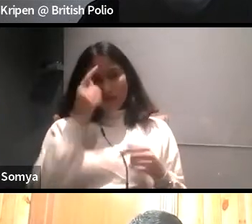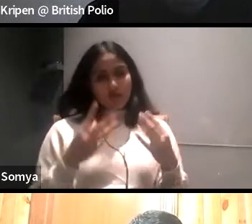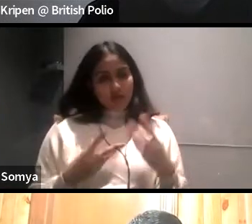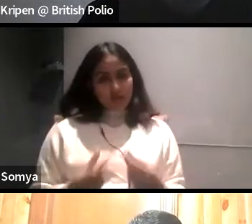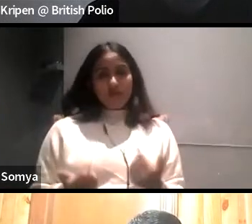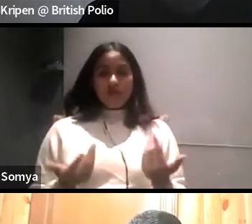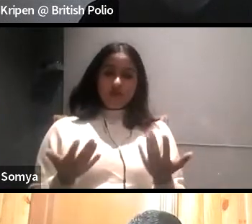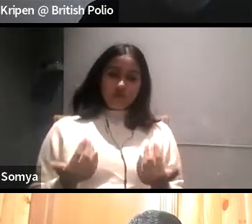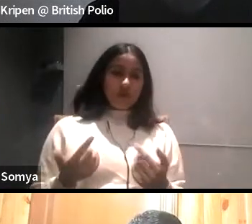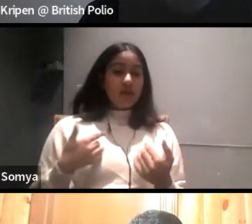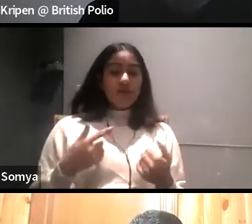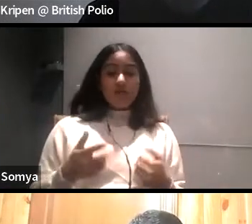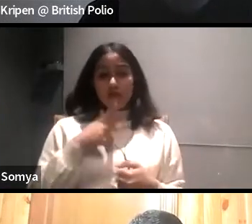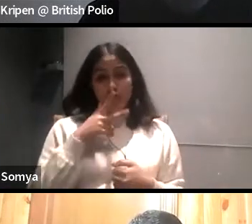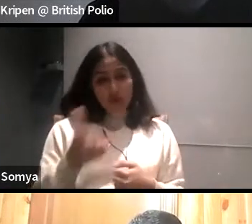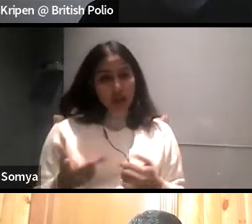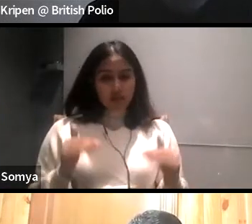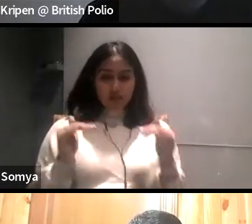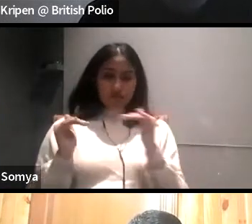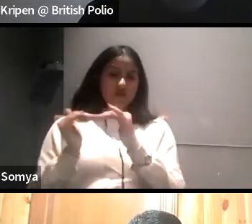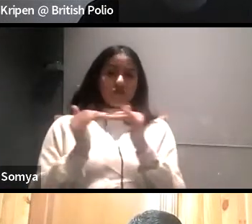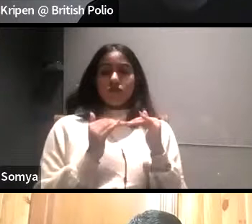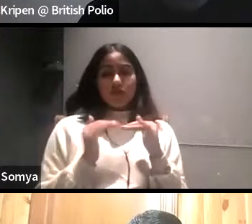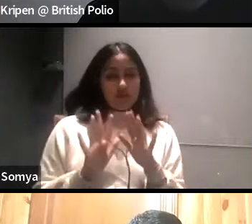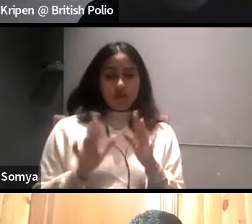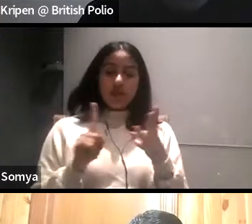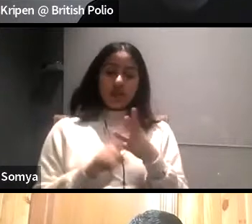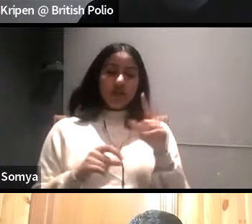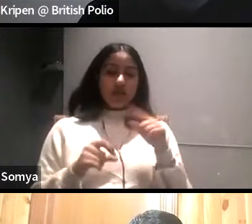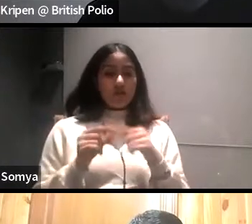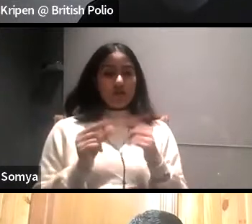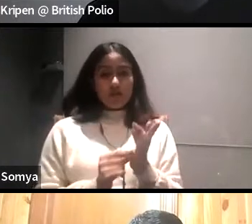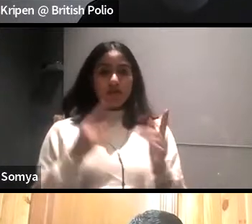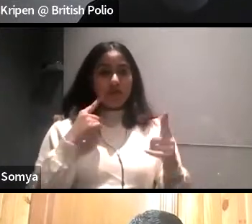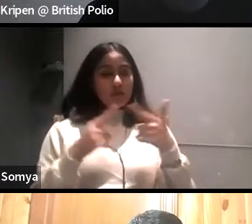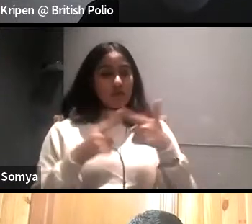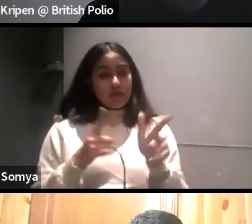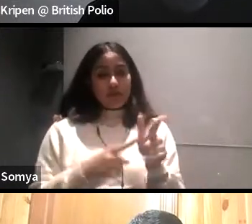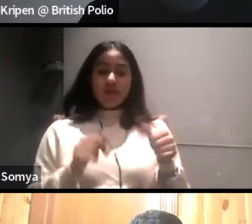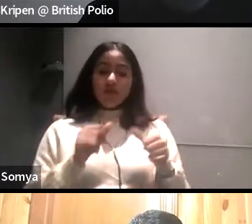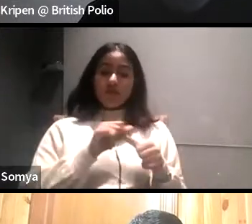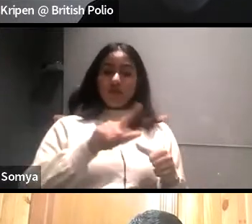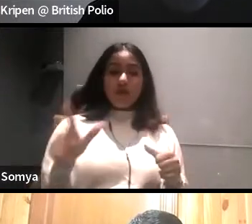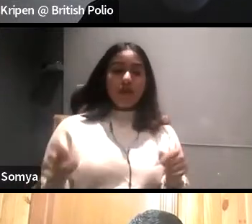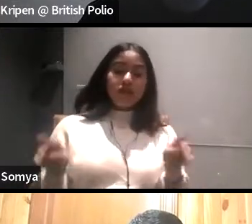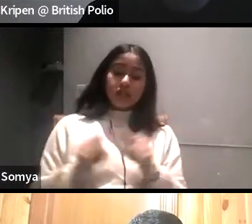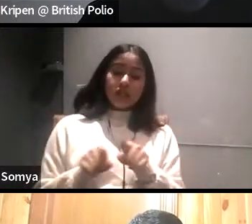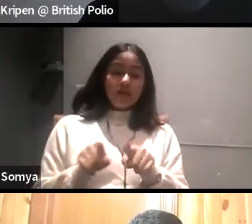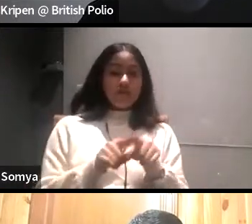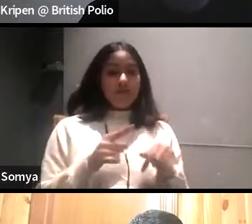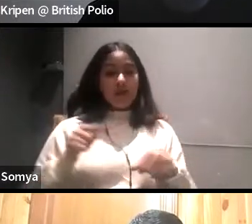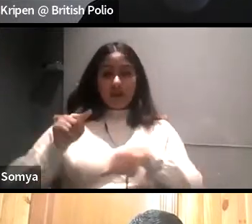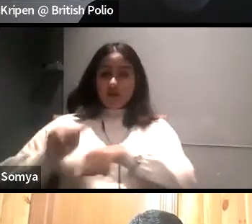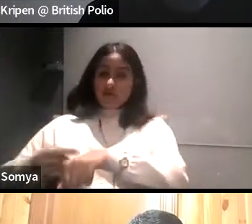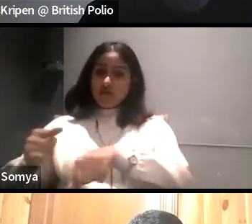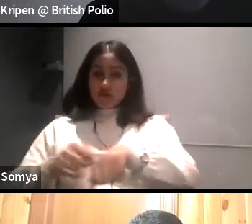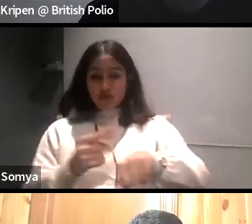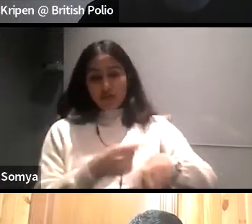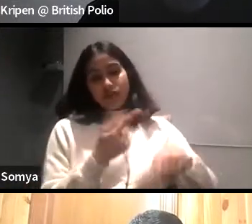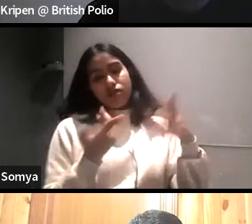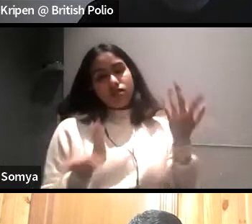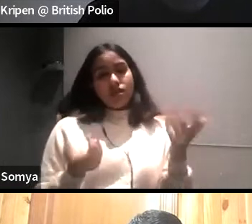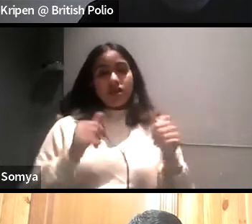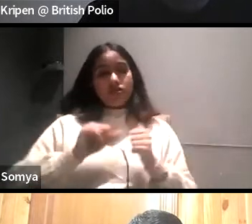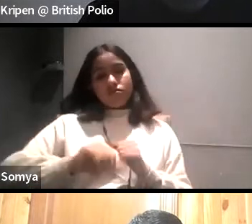bring, I would not say equality, I would say equity, where everybody is given an opportunity to be